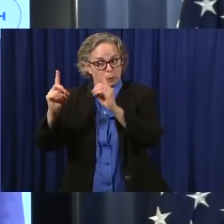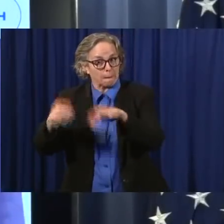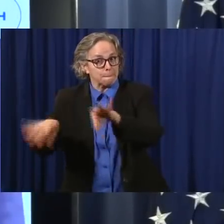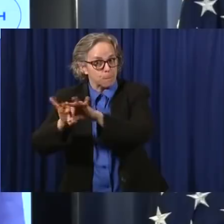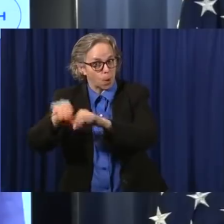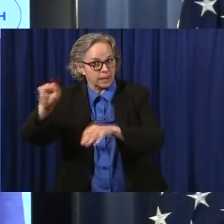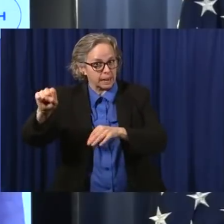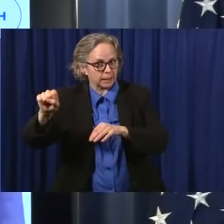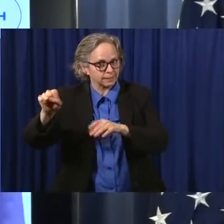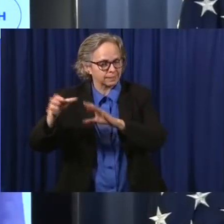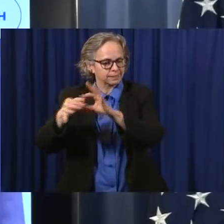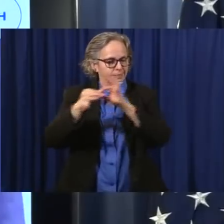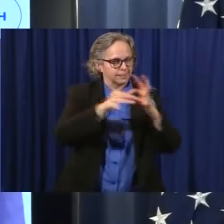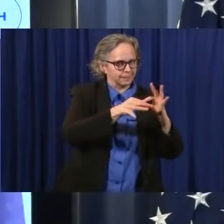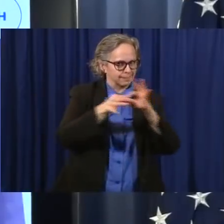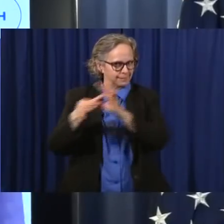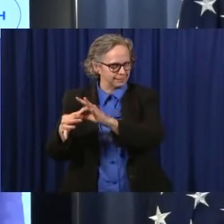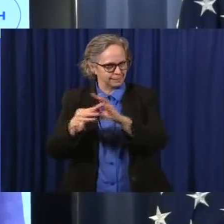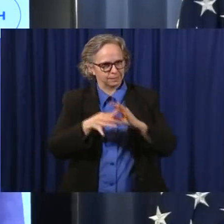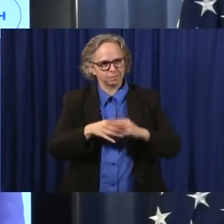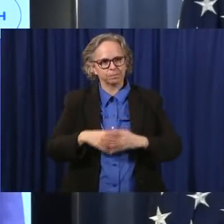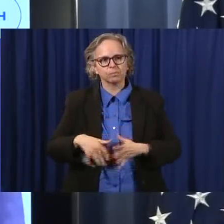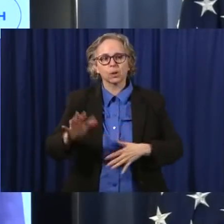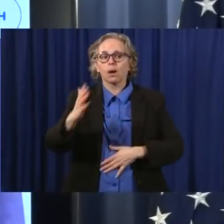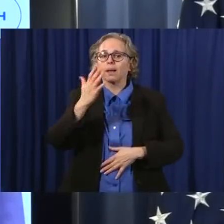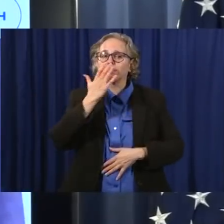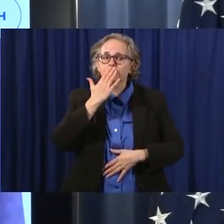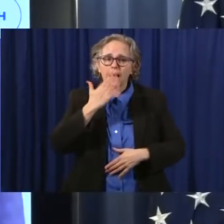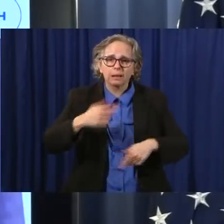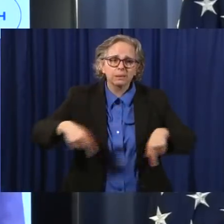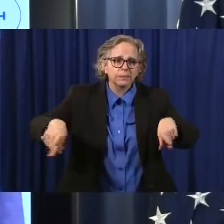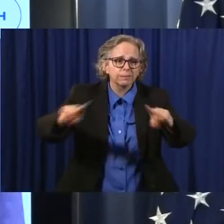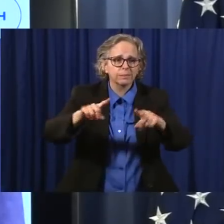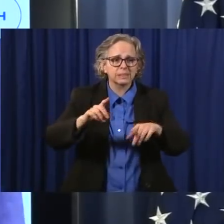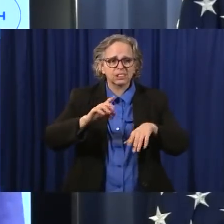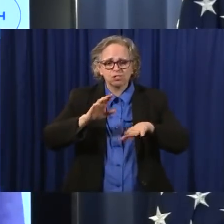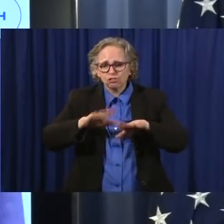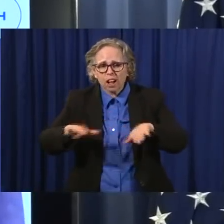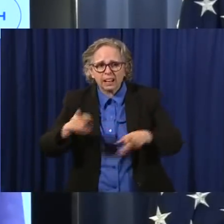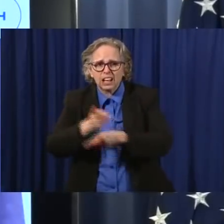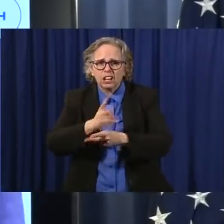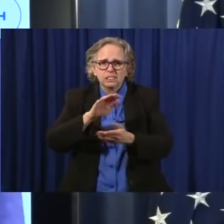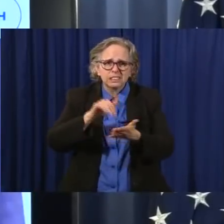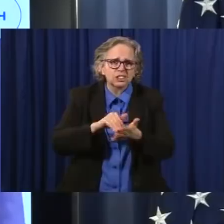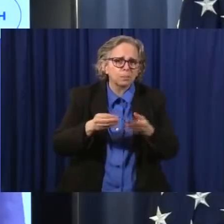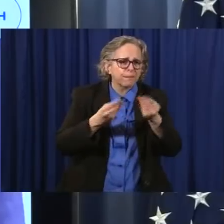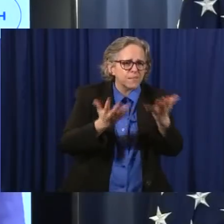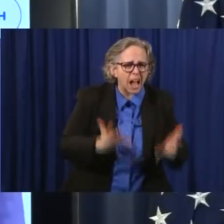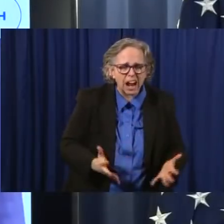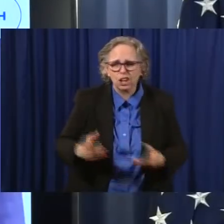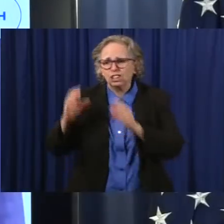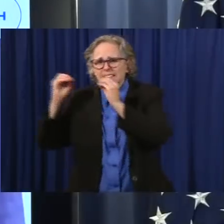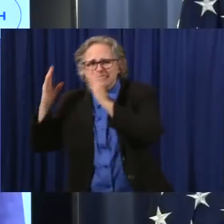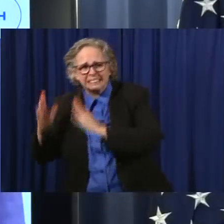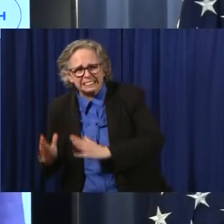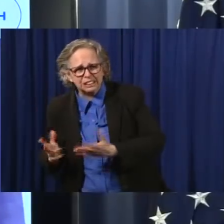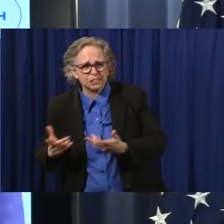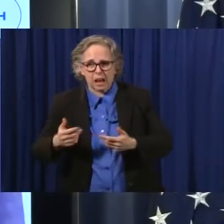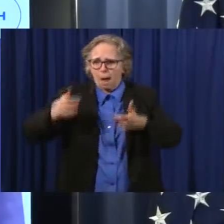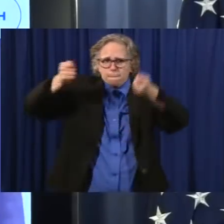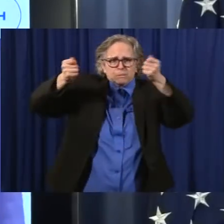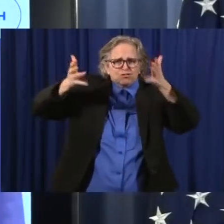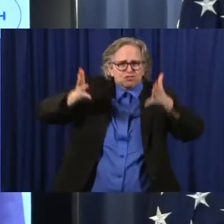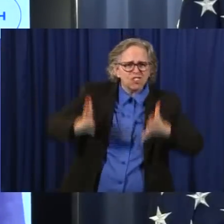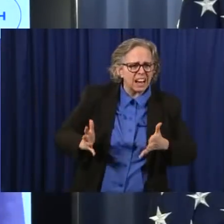and recognition to the childcare providers, the teachers, and the administrators for their care of our children and